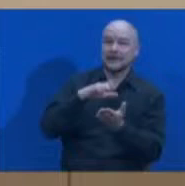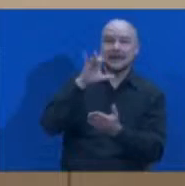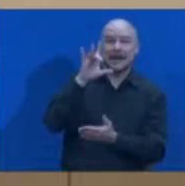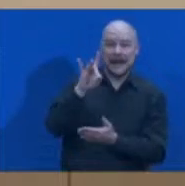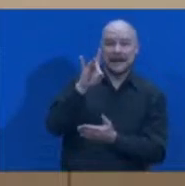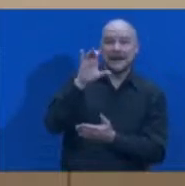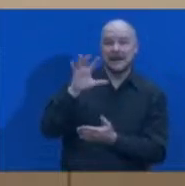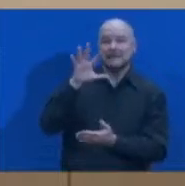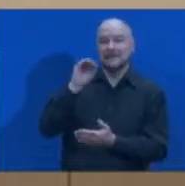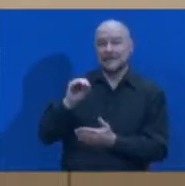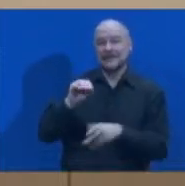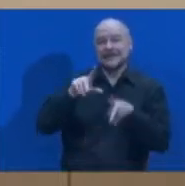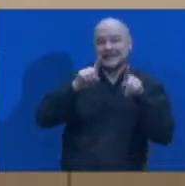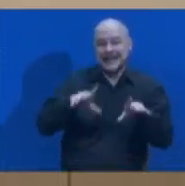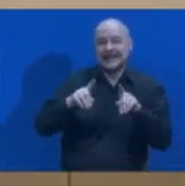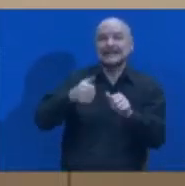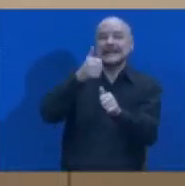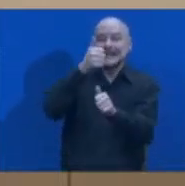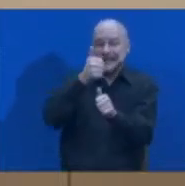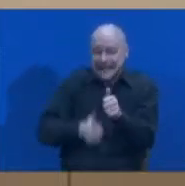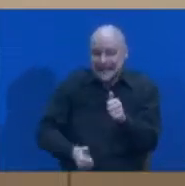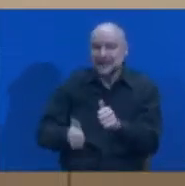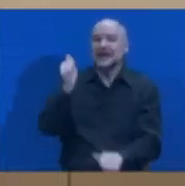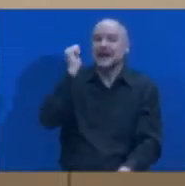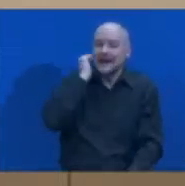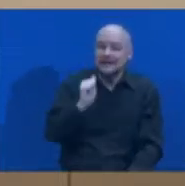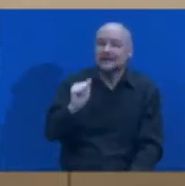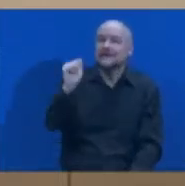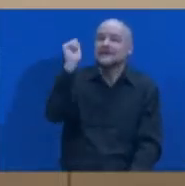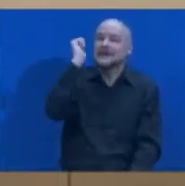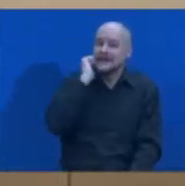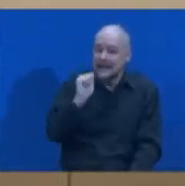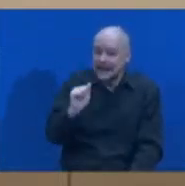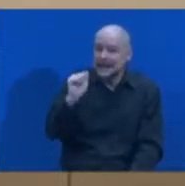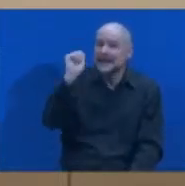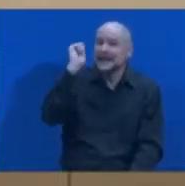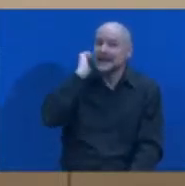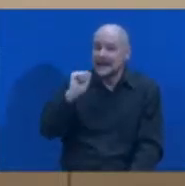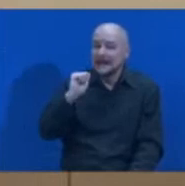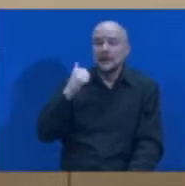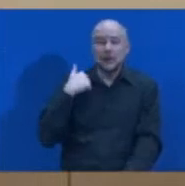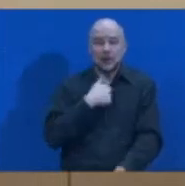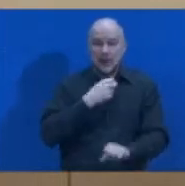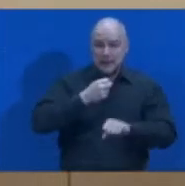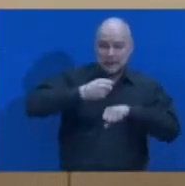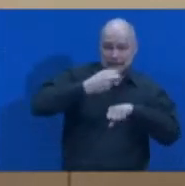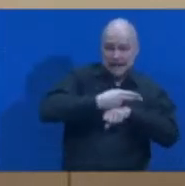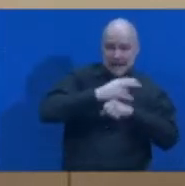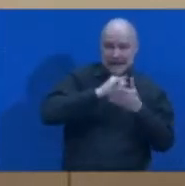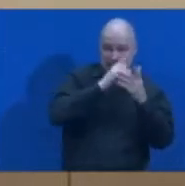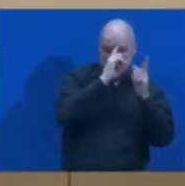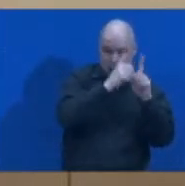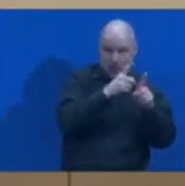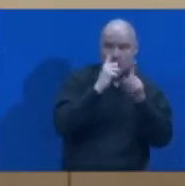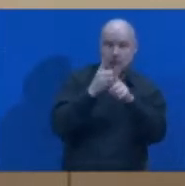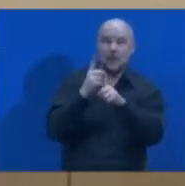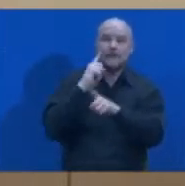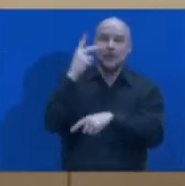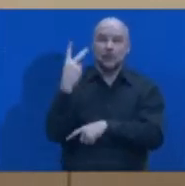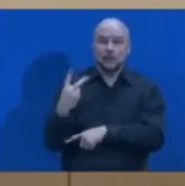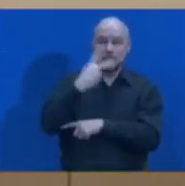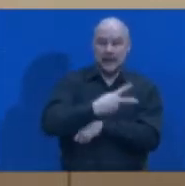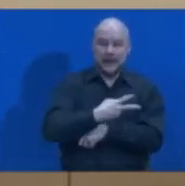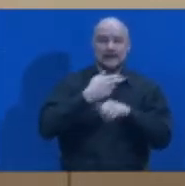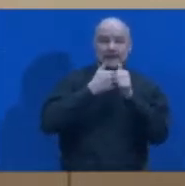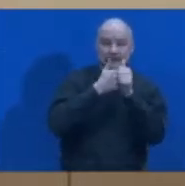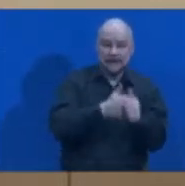per day. We've actually reached and even exceeded that target for the last 2 days based on the hospital and has other things